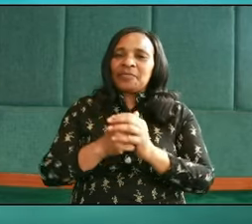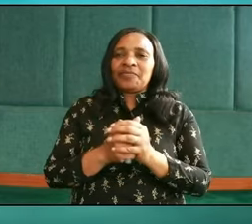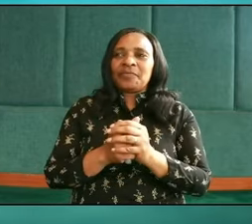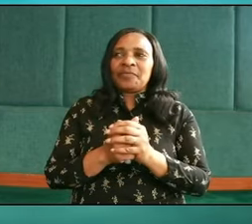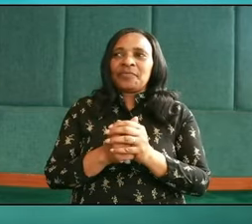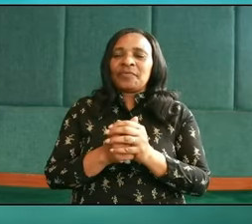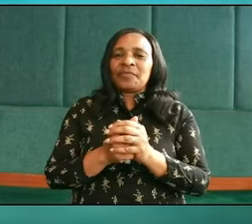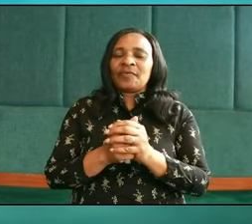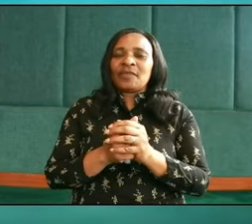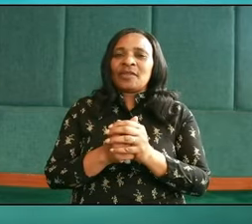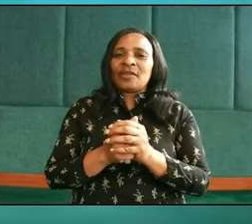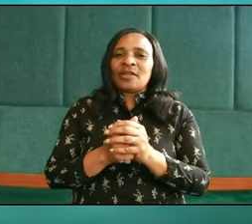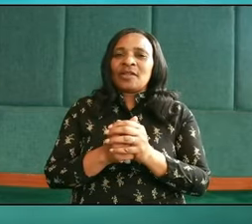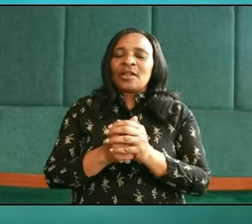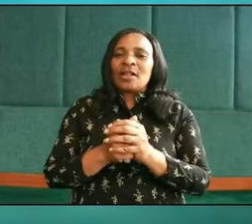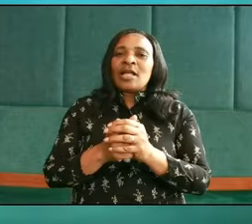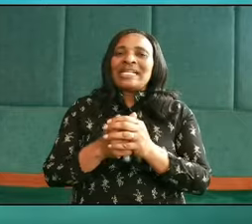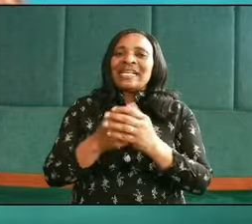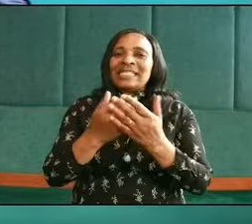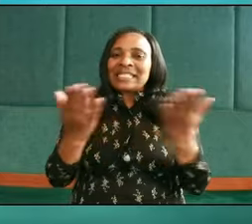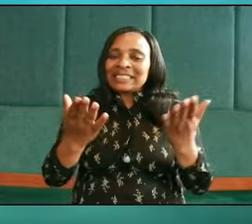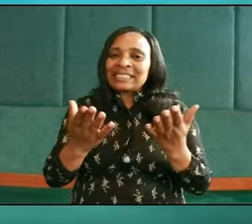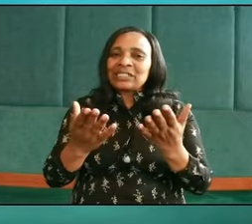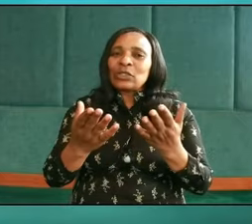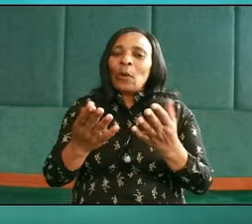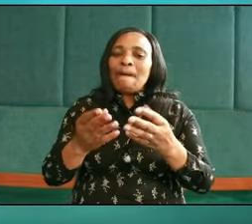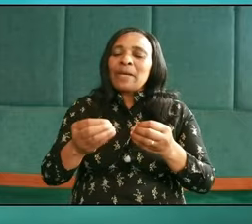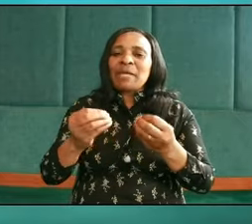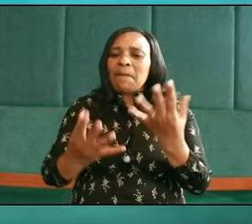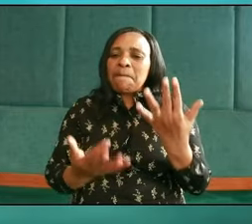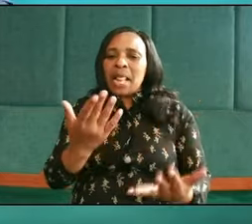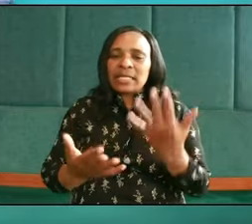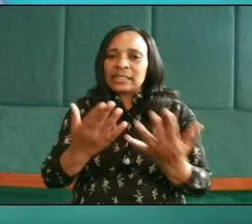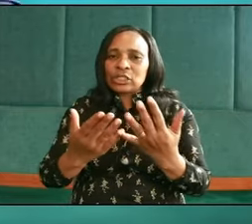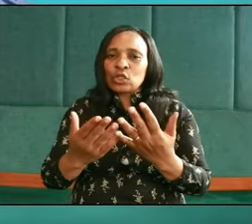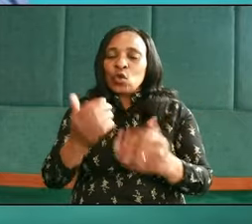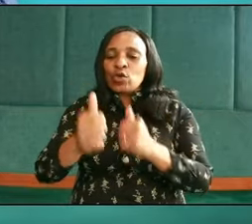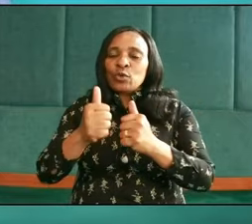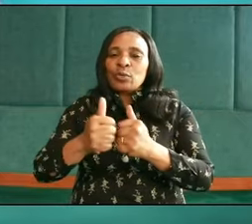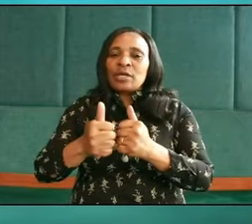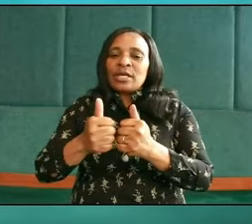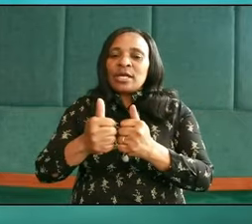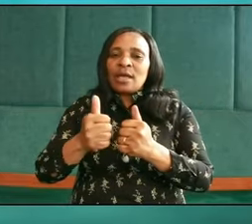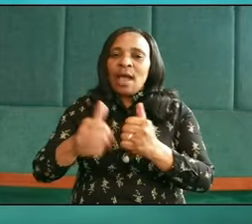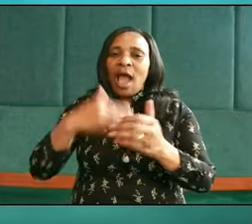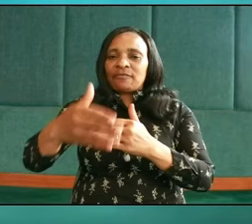would have blazed against us like a blazing fire. And